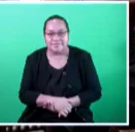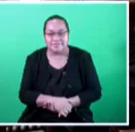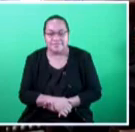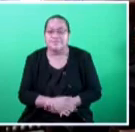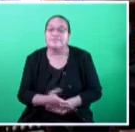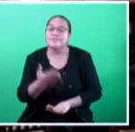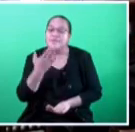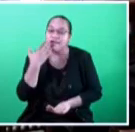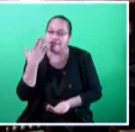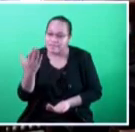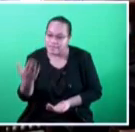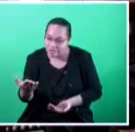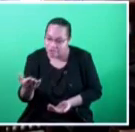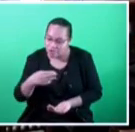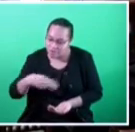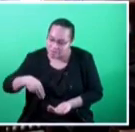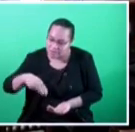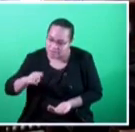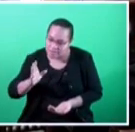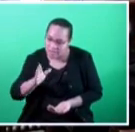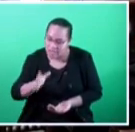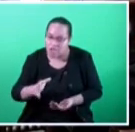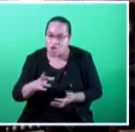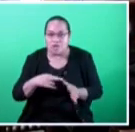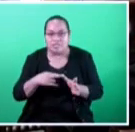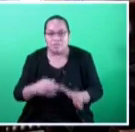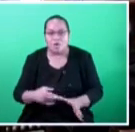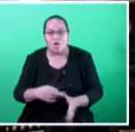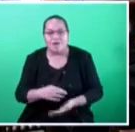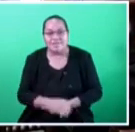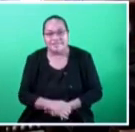I thank the Honourable Minister for his response,